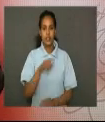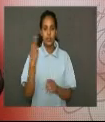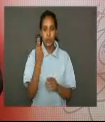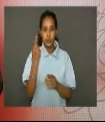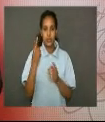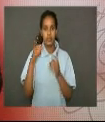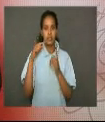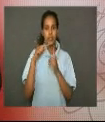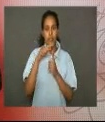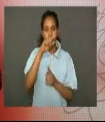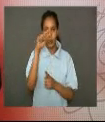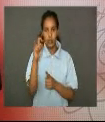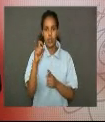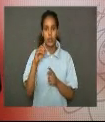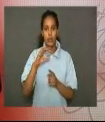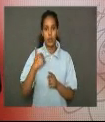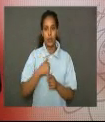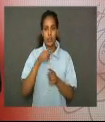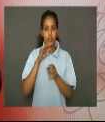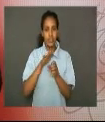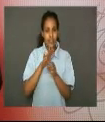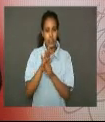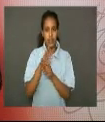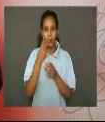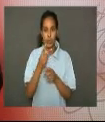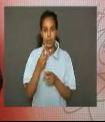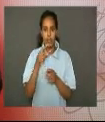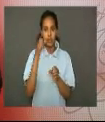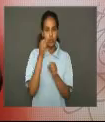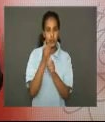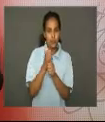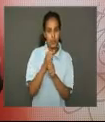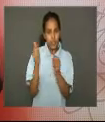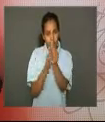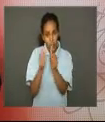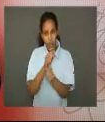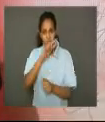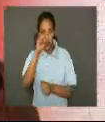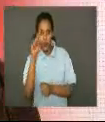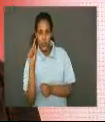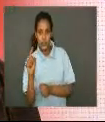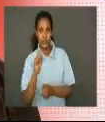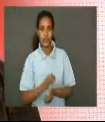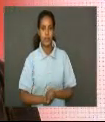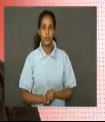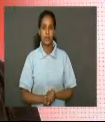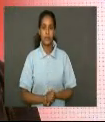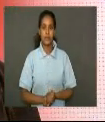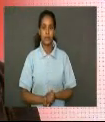Use the equation we just looked at to do the following question.